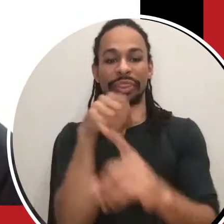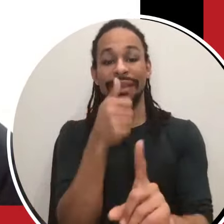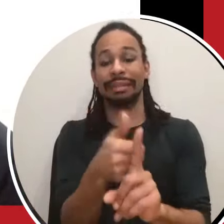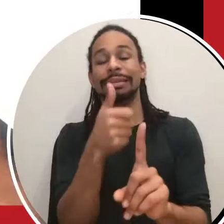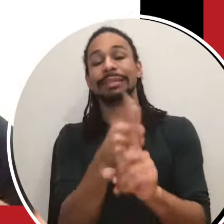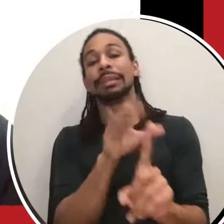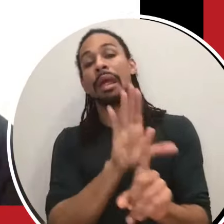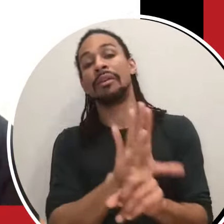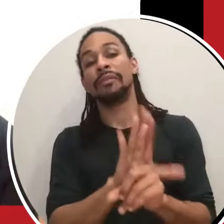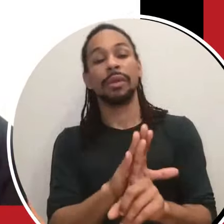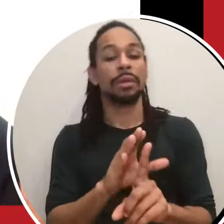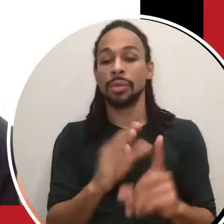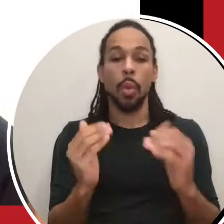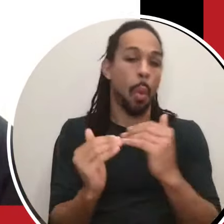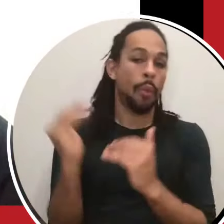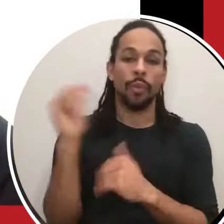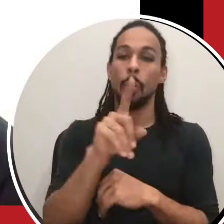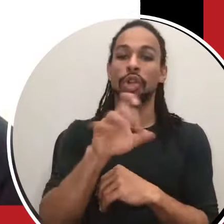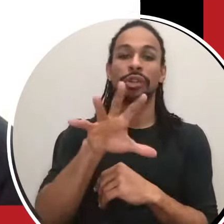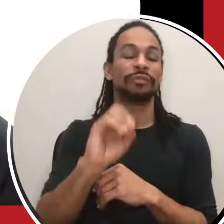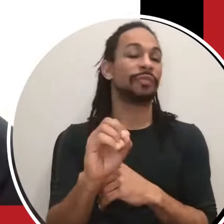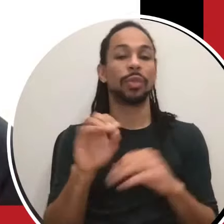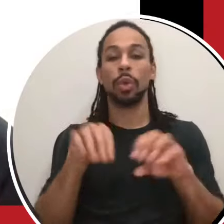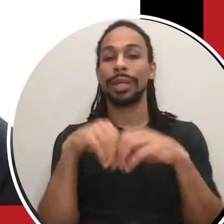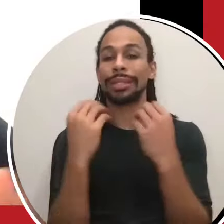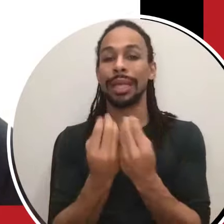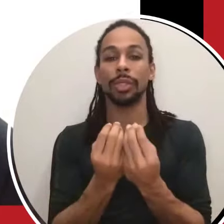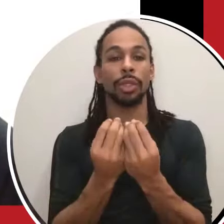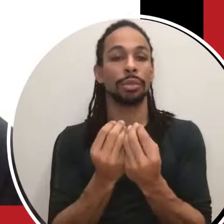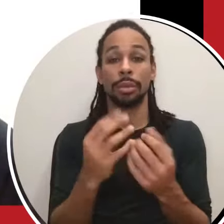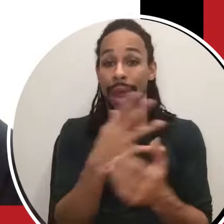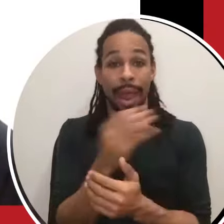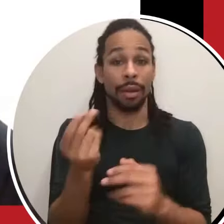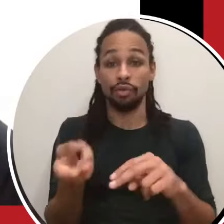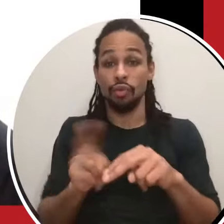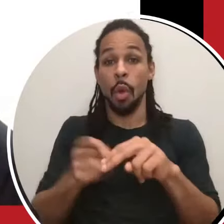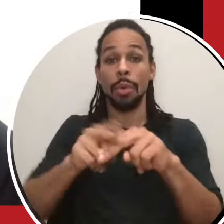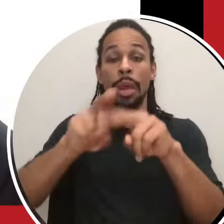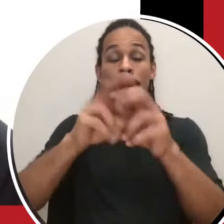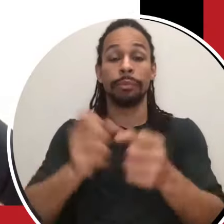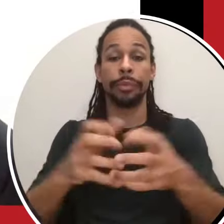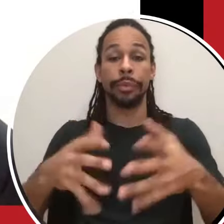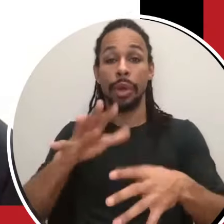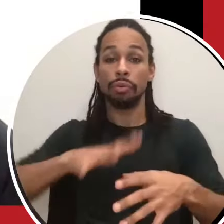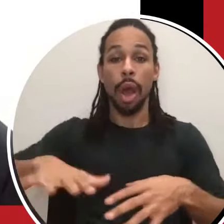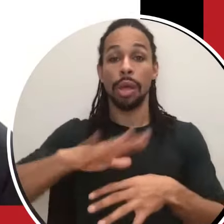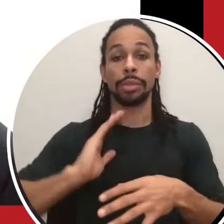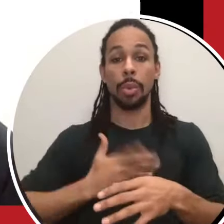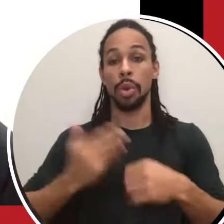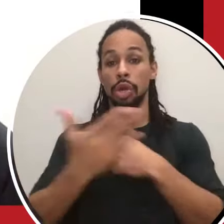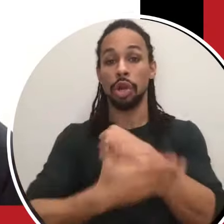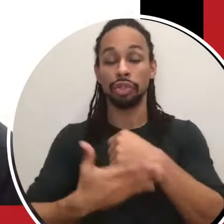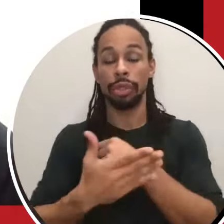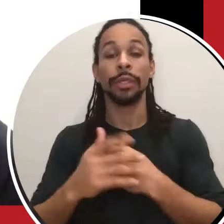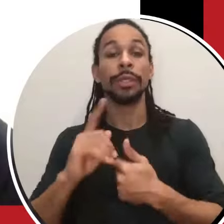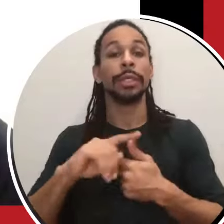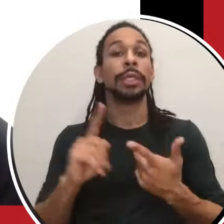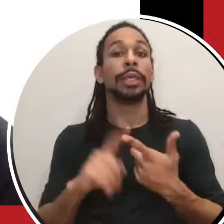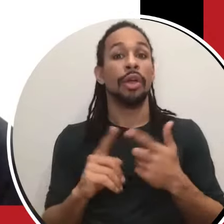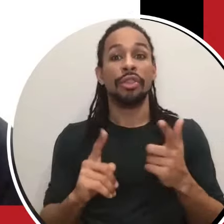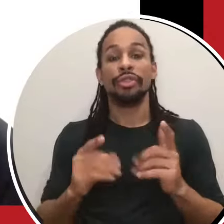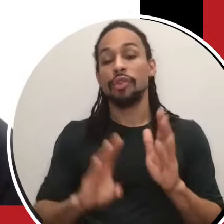is over 150 organizations and growing across this country. The Rising Majority, which is building